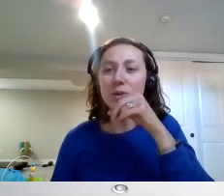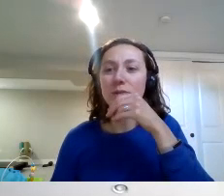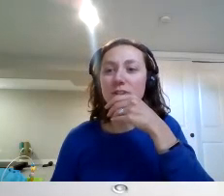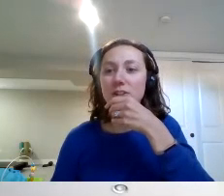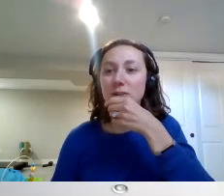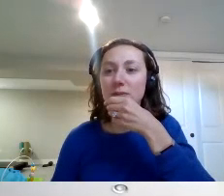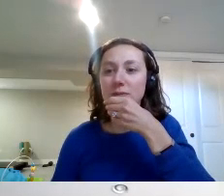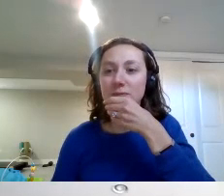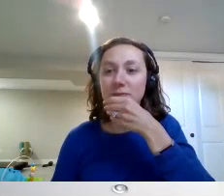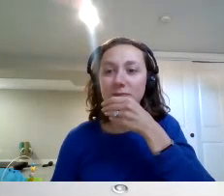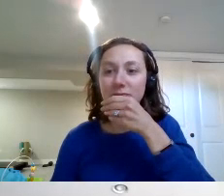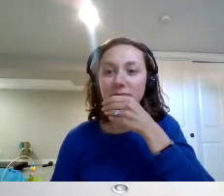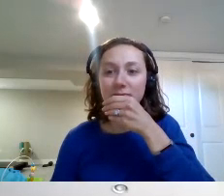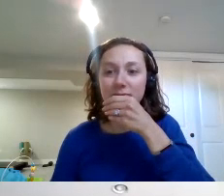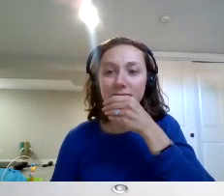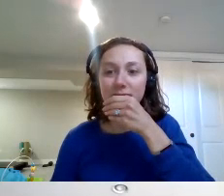Andy, you're on mute, just so you know.